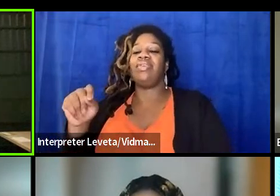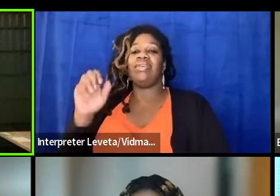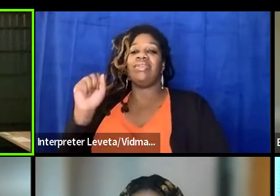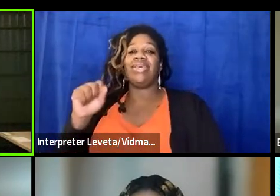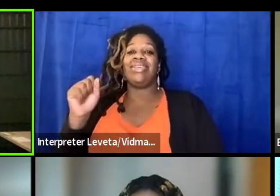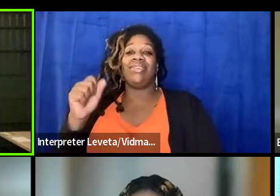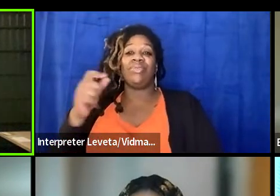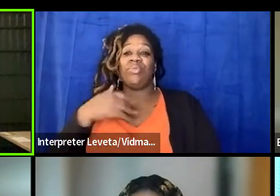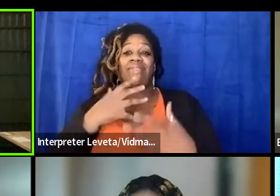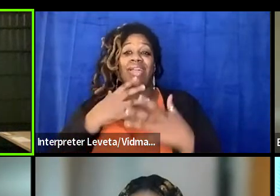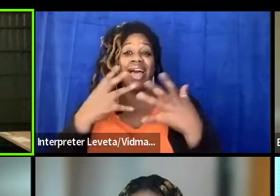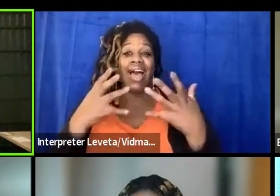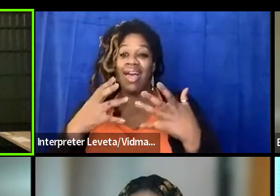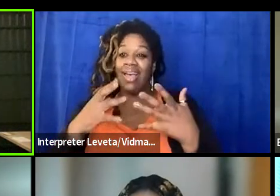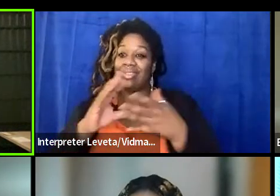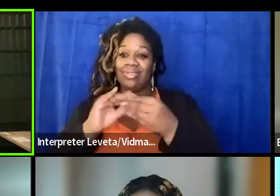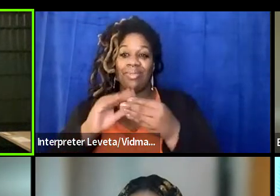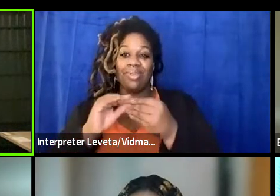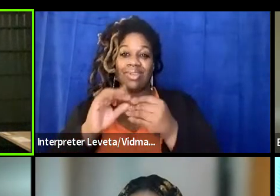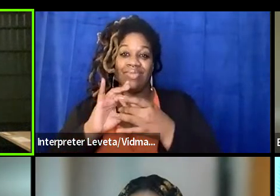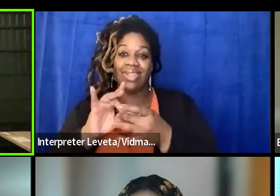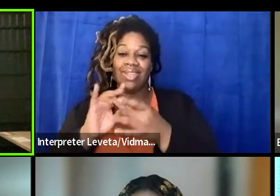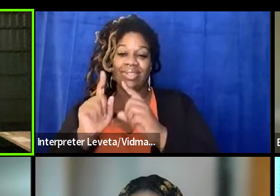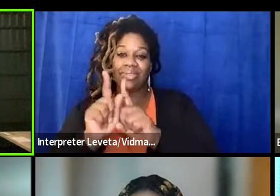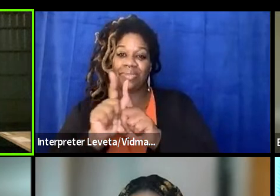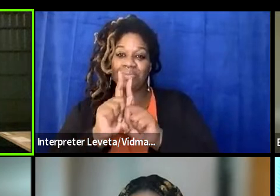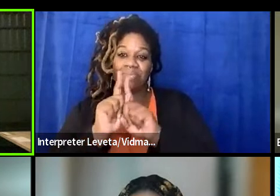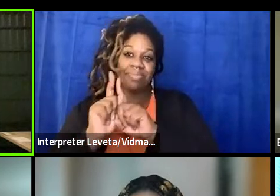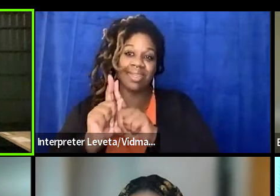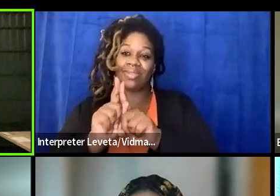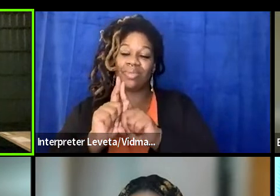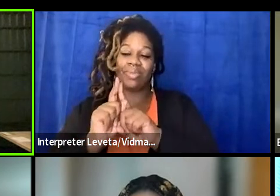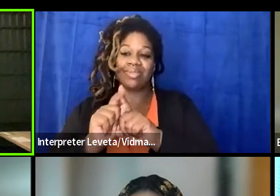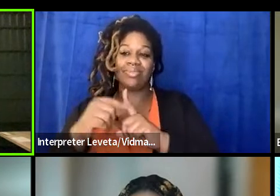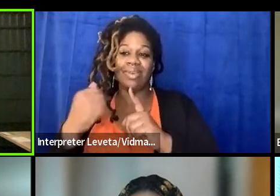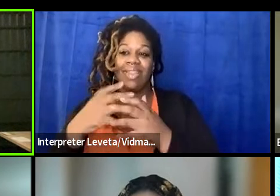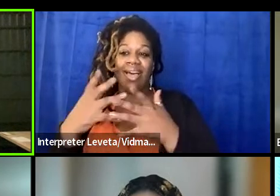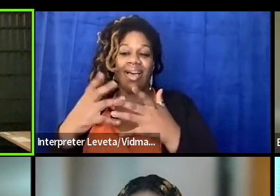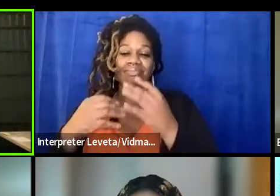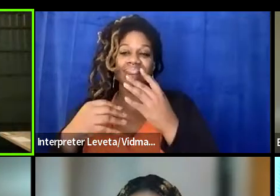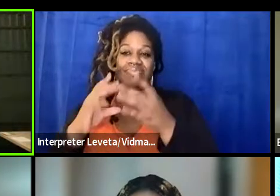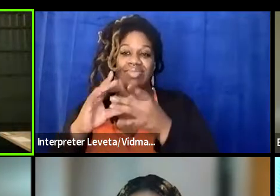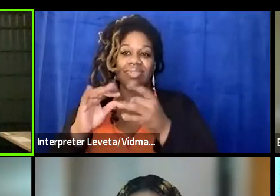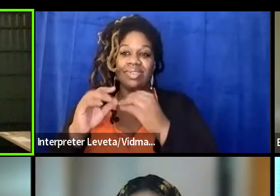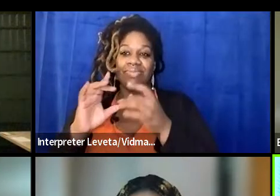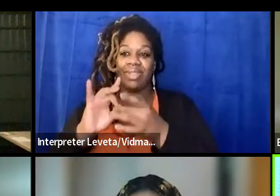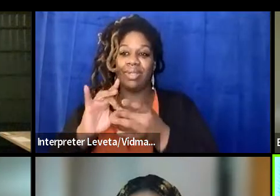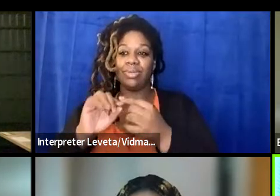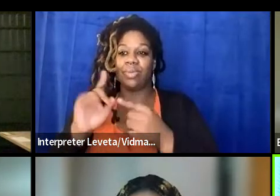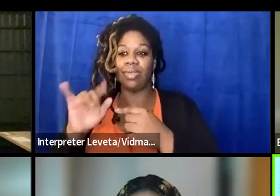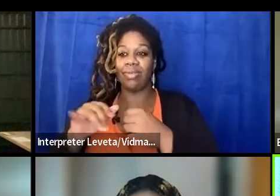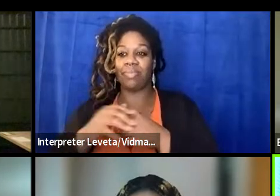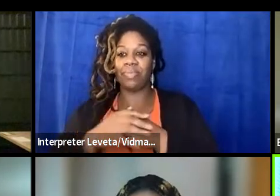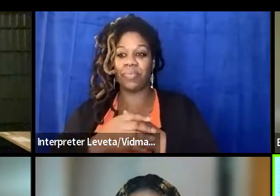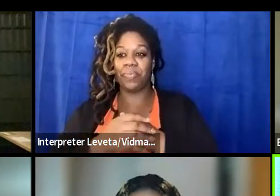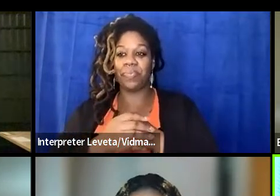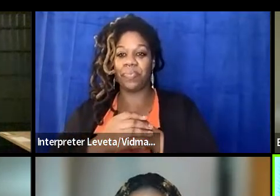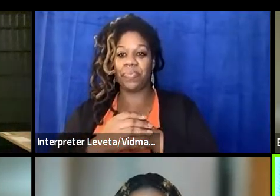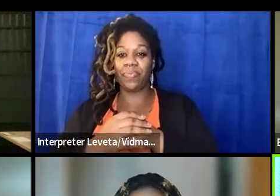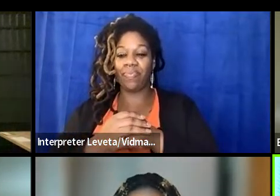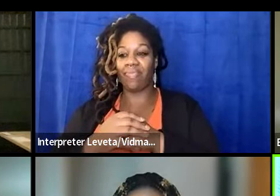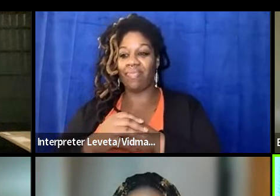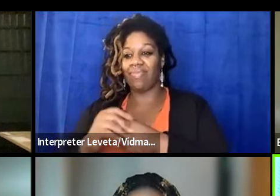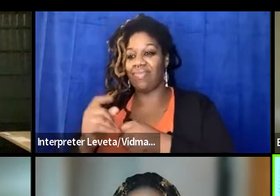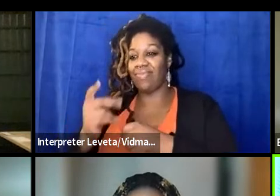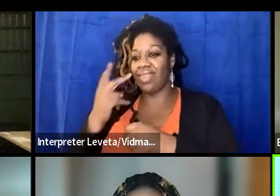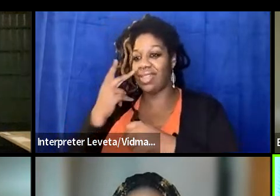So that's all. Yeah, I see you're very active in the chat, Stanton. Yes, that's just the